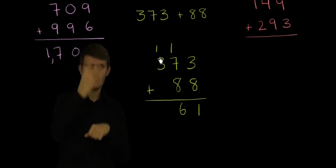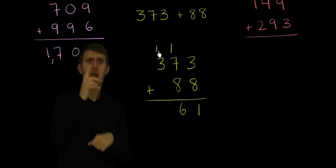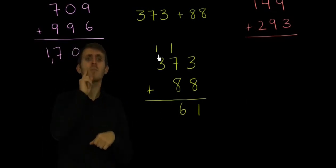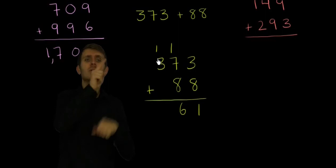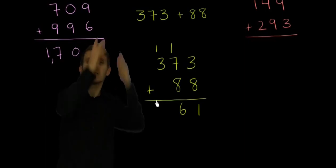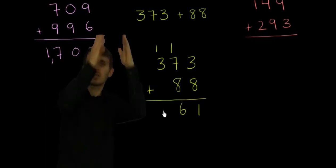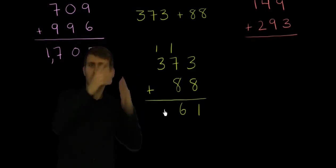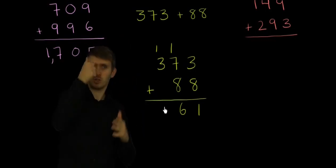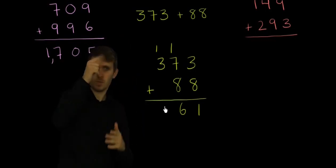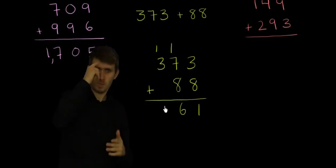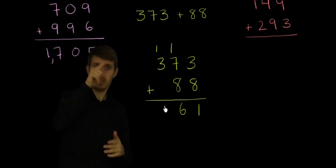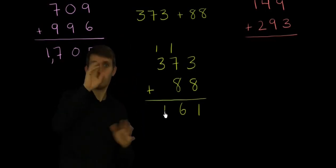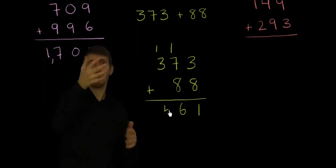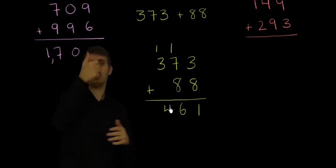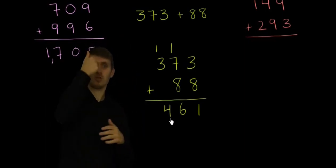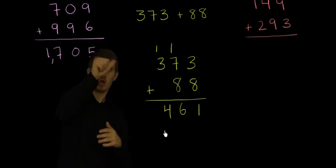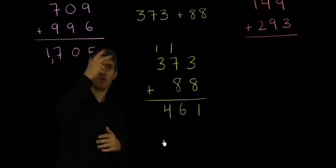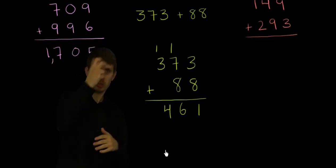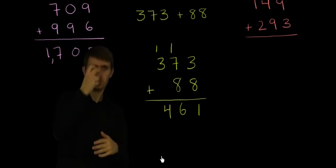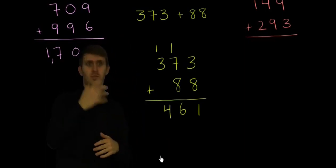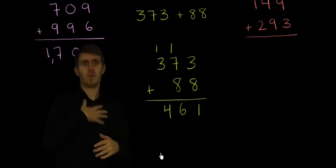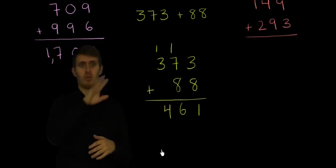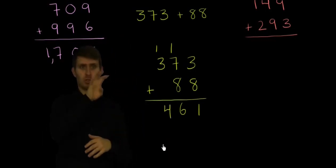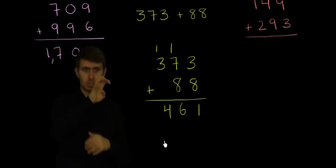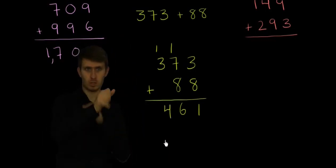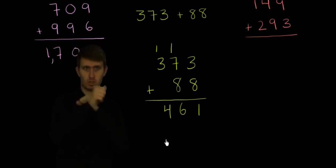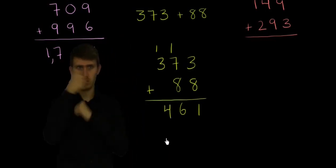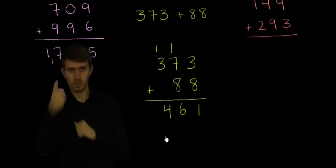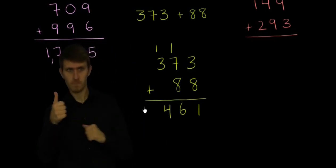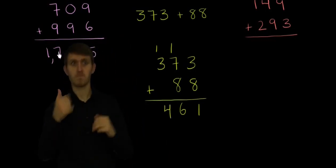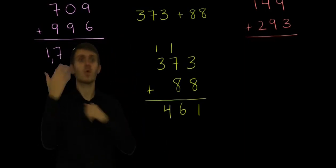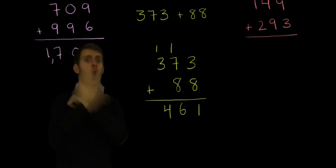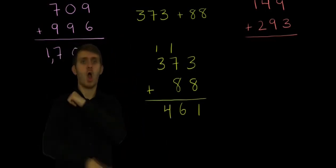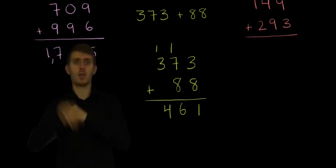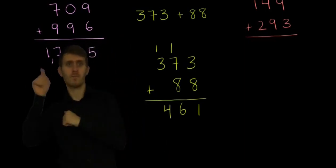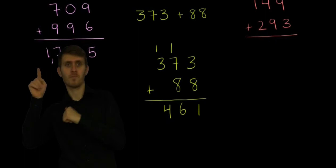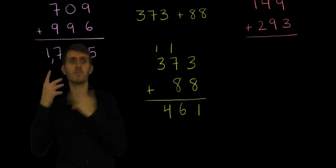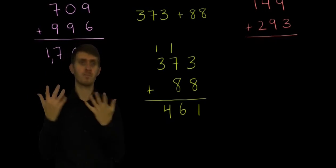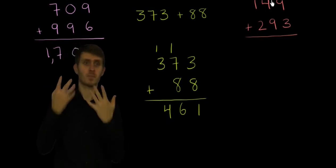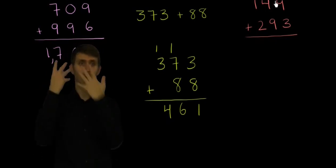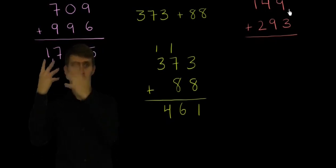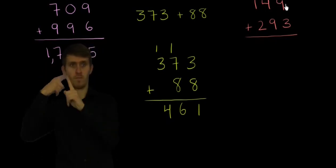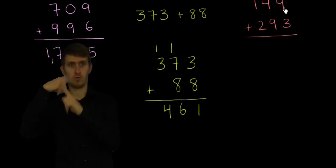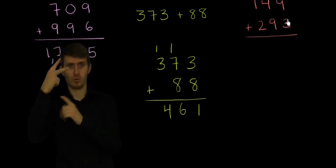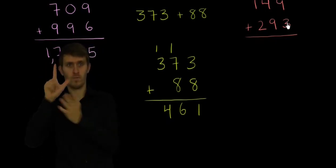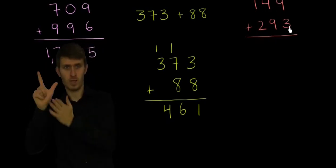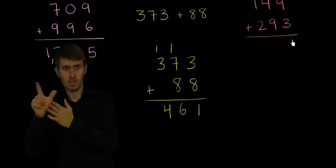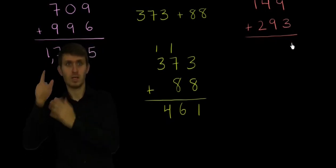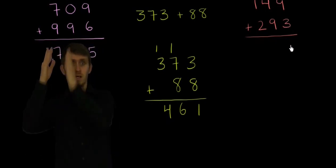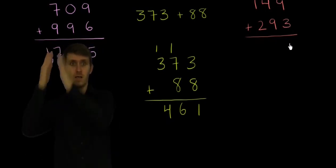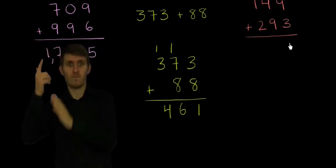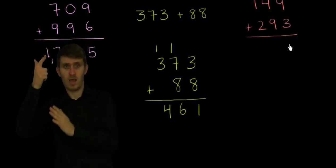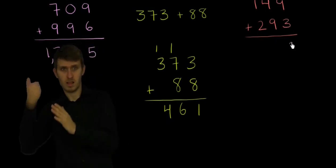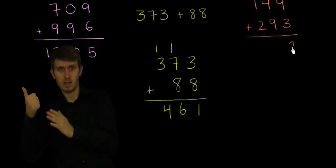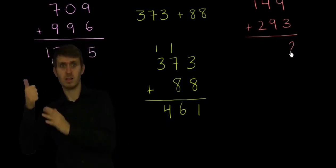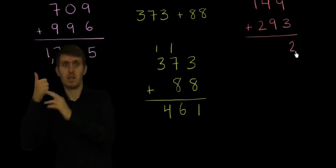is 4, but these are actually hundreds, so it's 400. So we get 461. Now finally, 9 plus 3